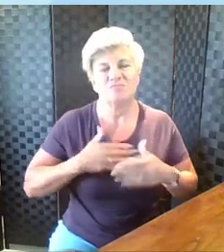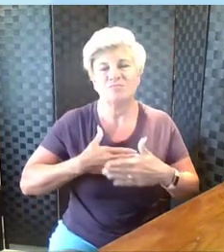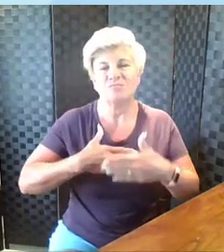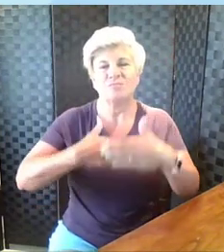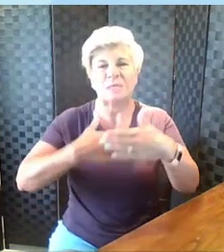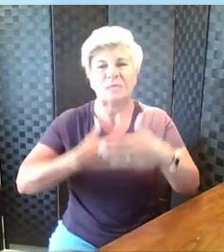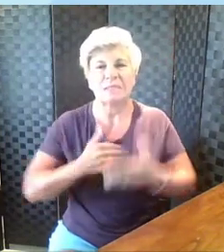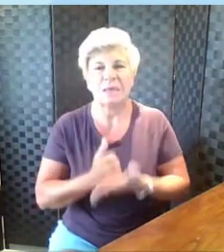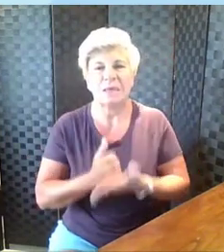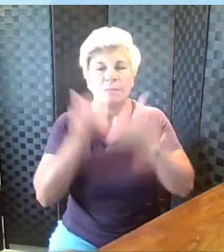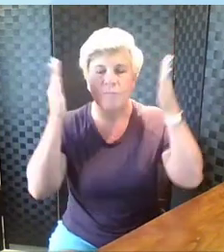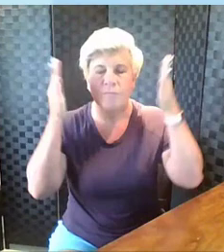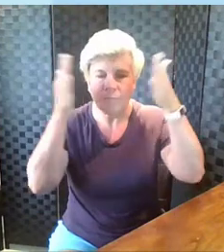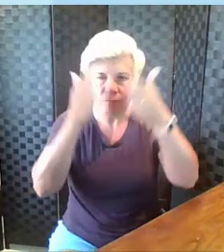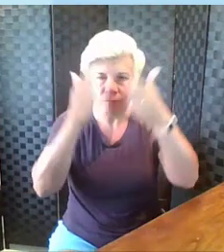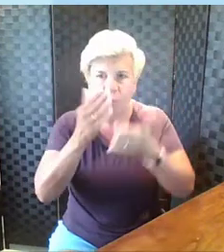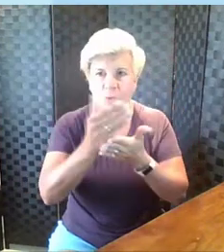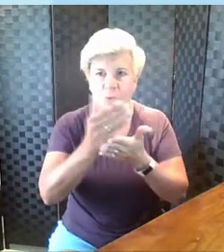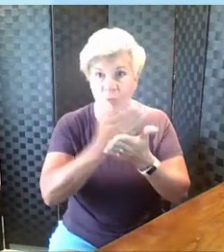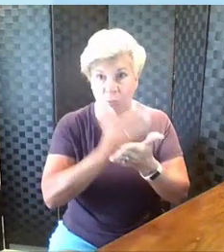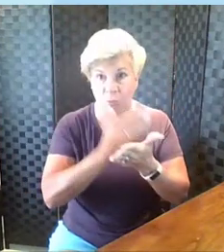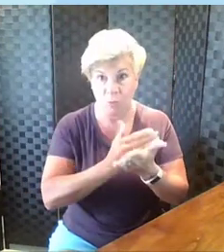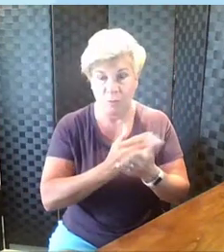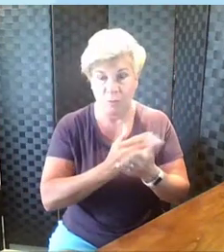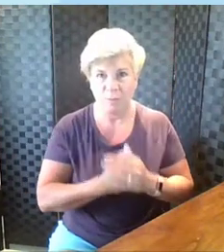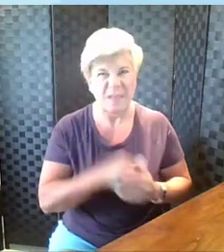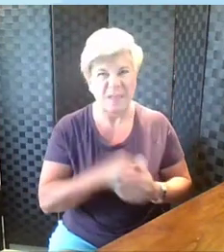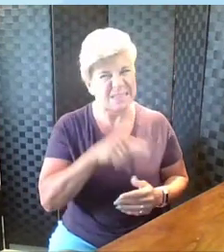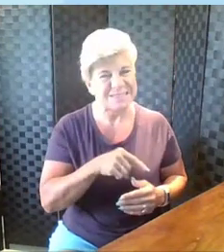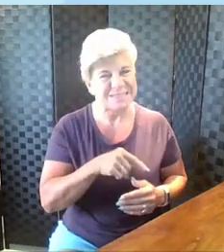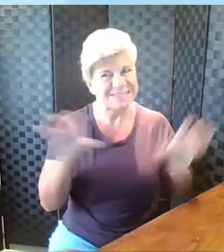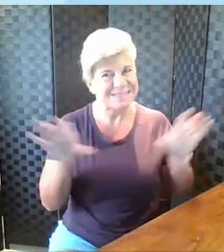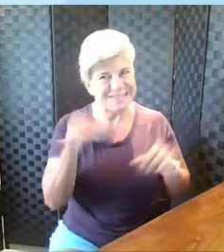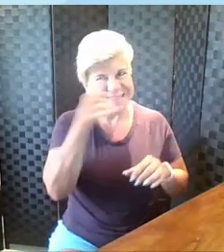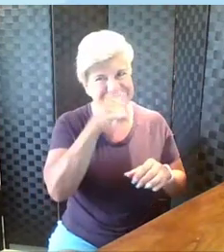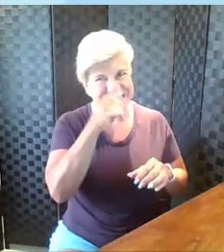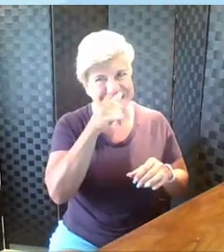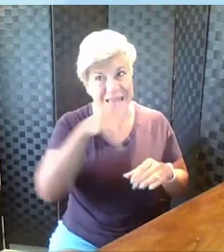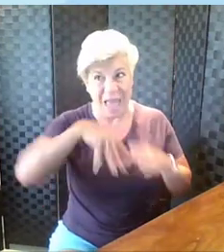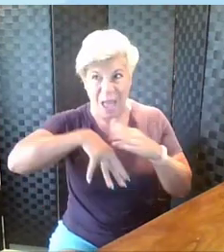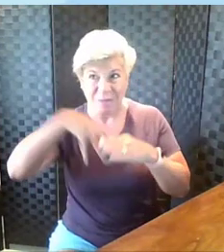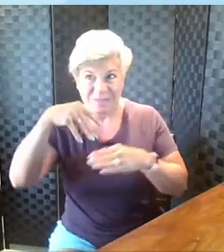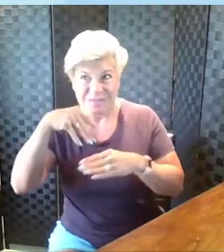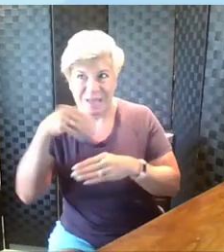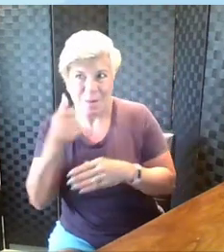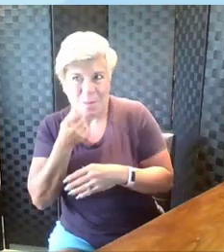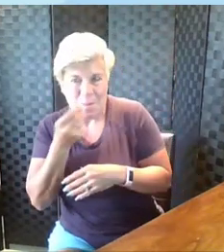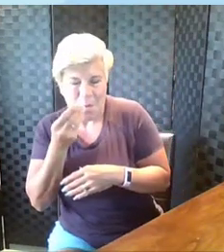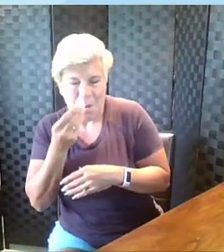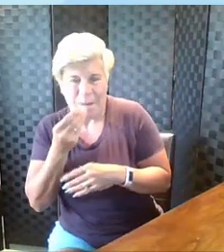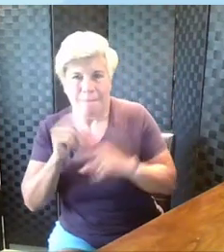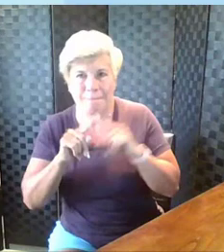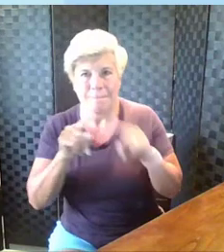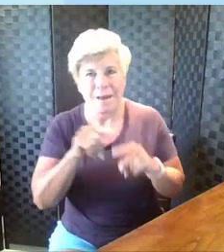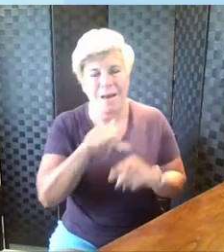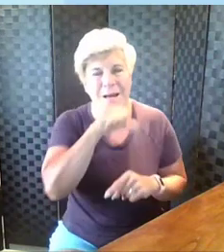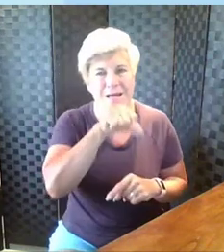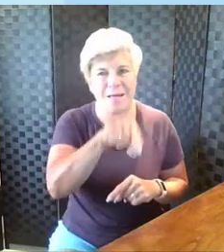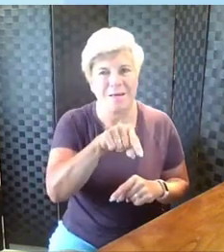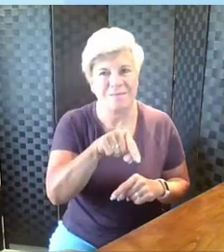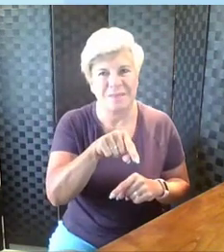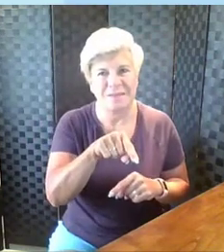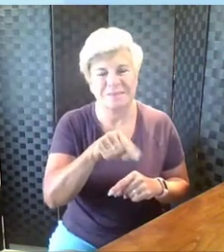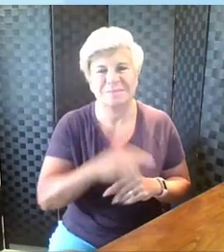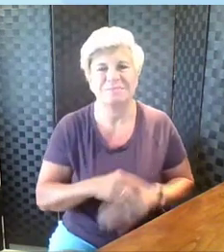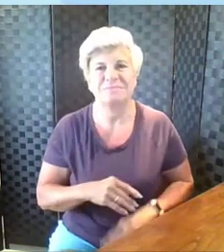ready to learn. So today I'm going to show you something a little silly because it's a lot warmer outside now, but I really love this technique.